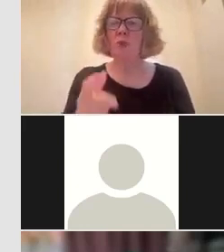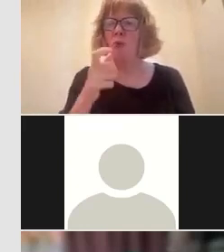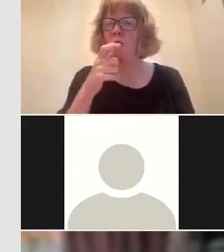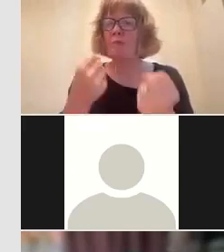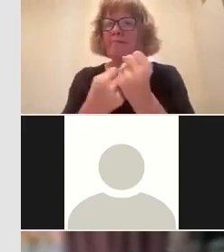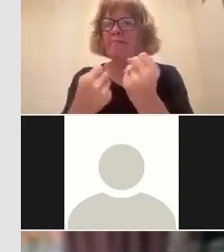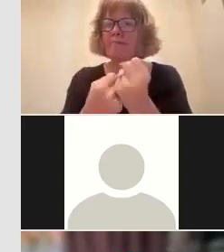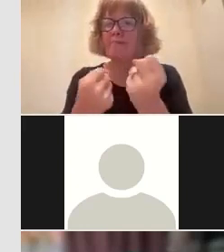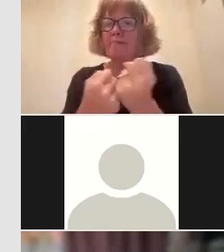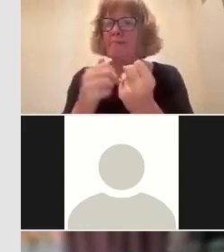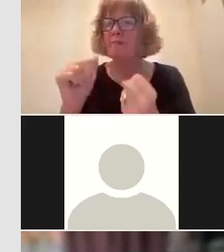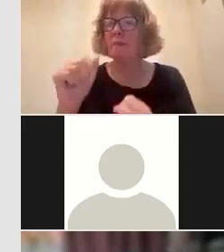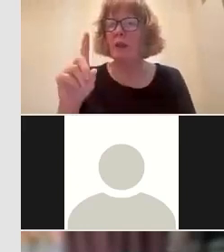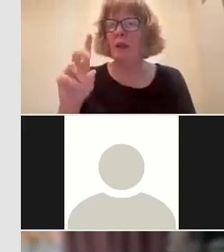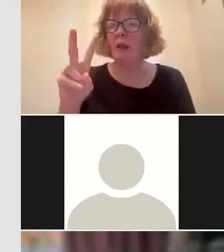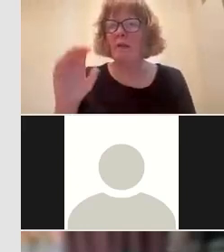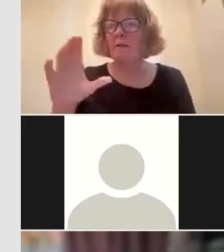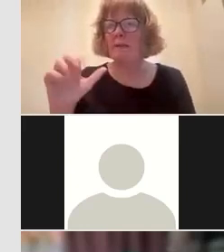advocates, so any kind of advocate,